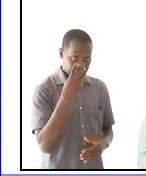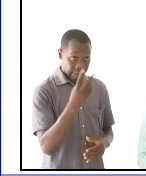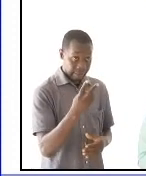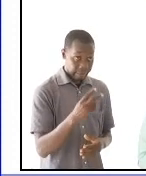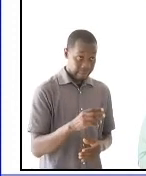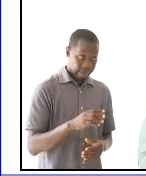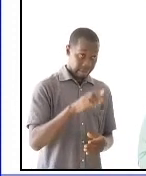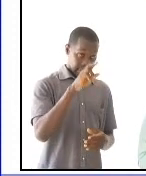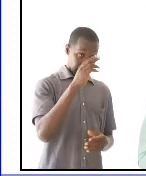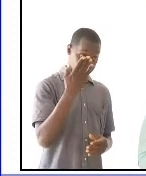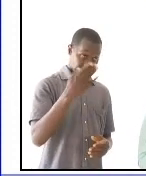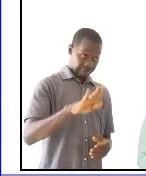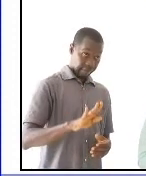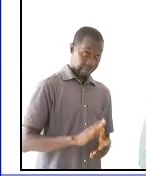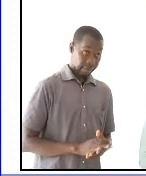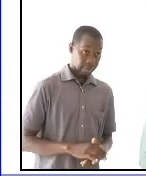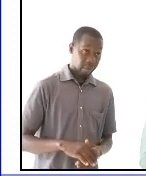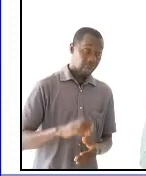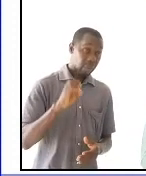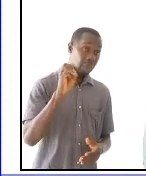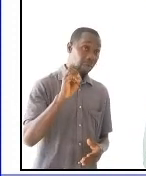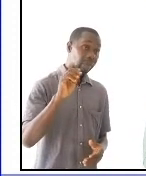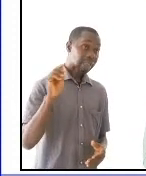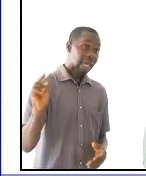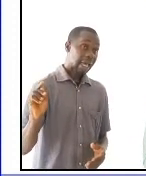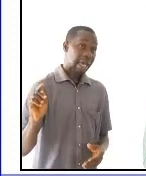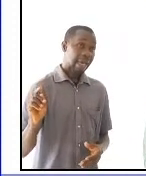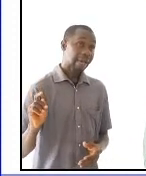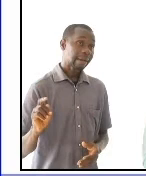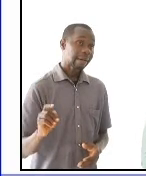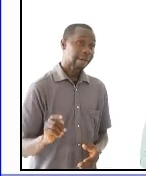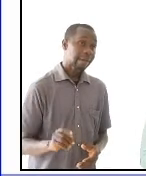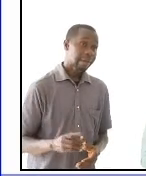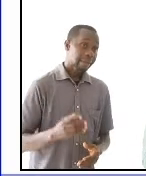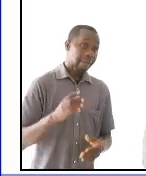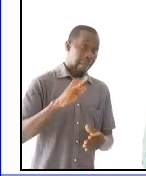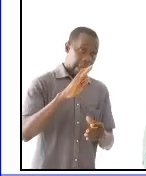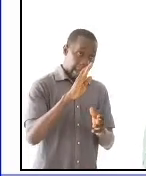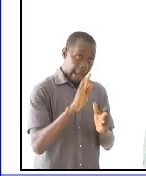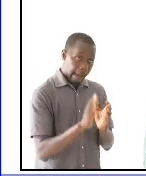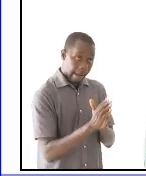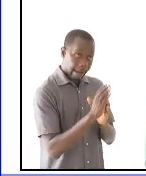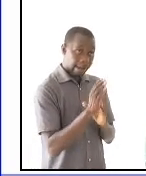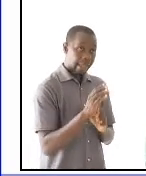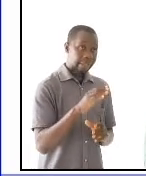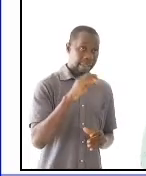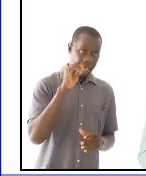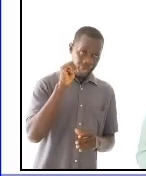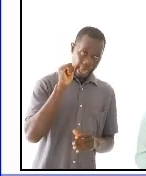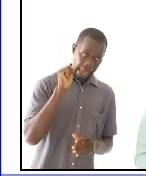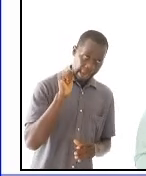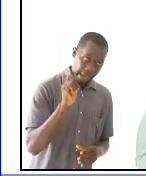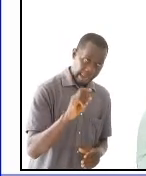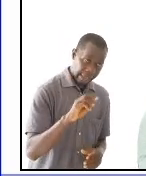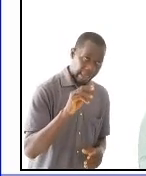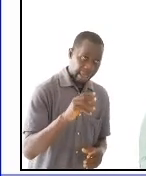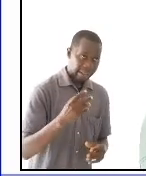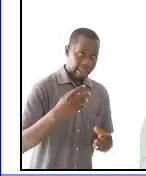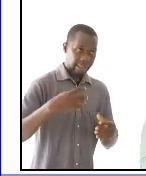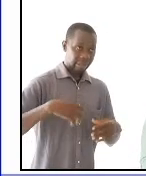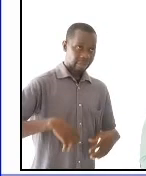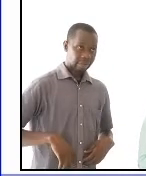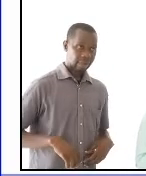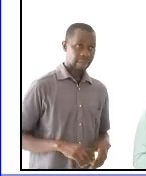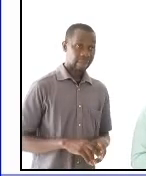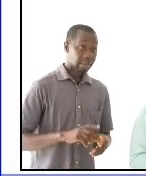diagram, you can see from the aorta, then you have a branch, that is the renal artery that goes to the kidney. So let's